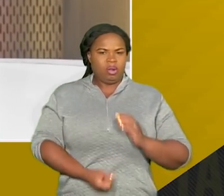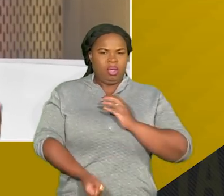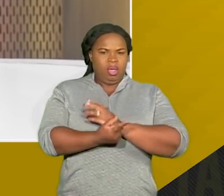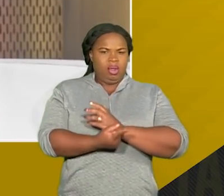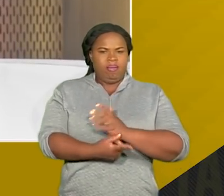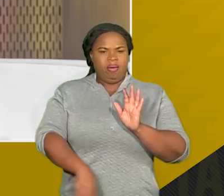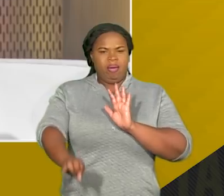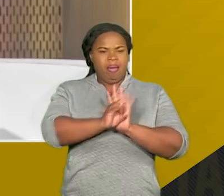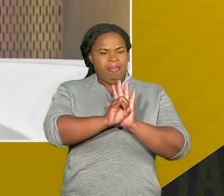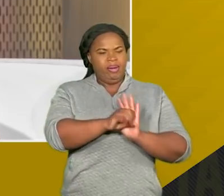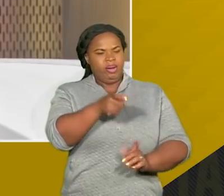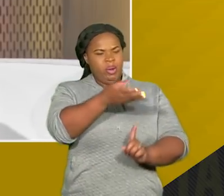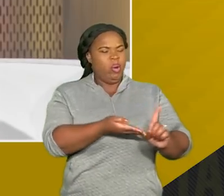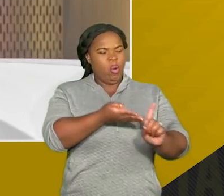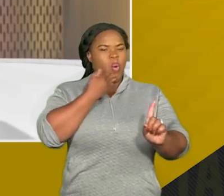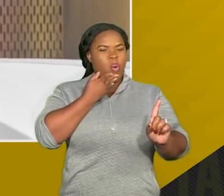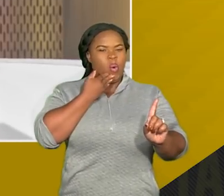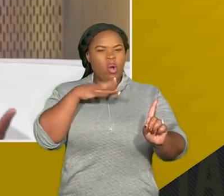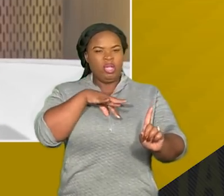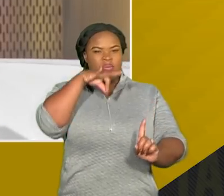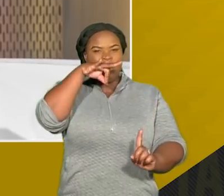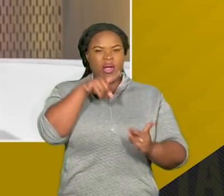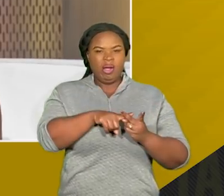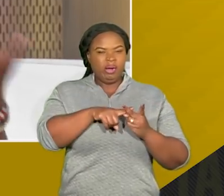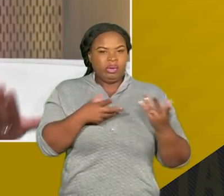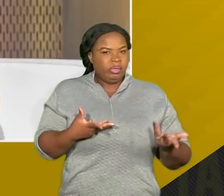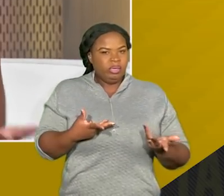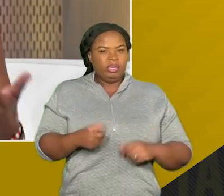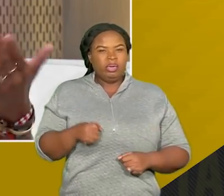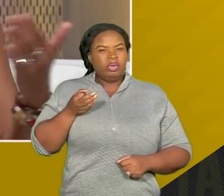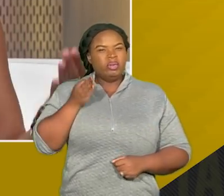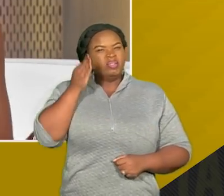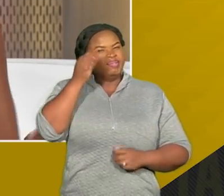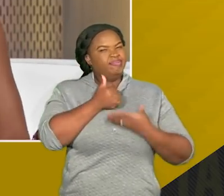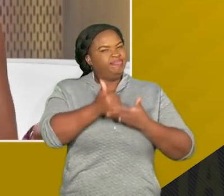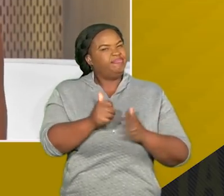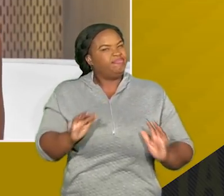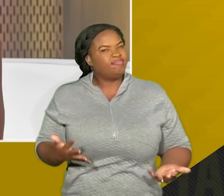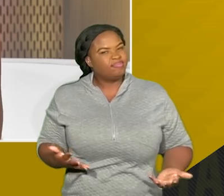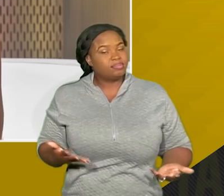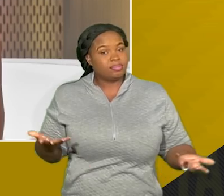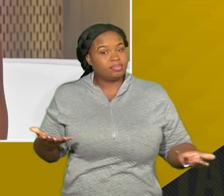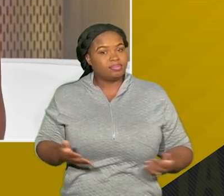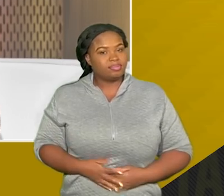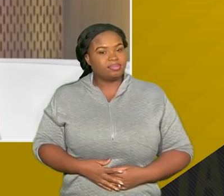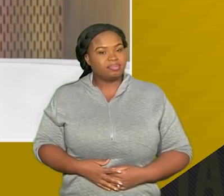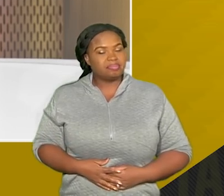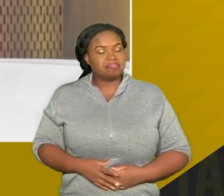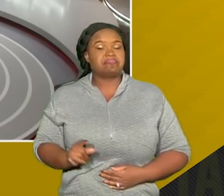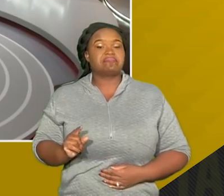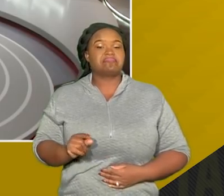and pick up on who you are on a spirit level, then how are they going to be able to help you with anything else?